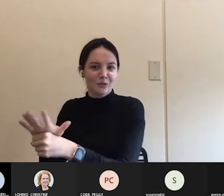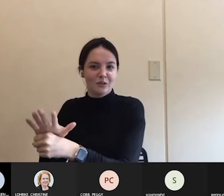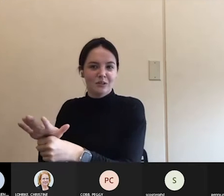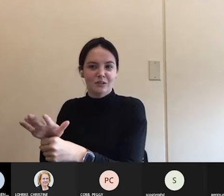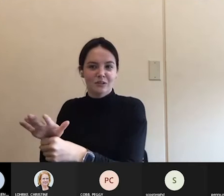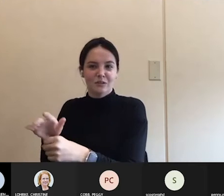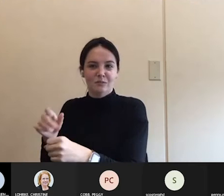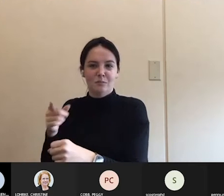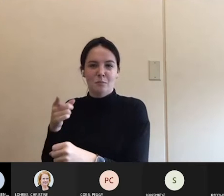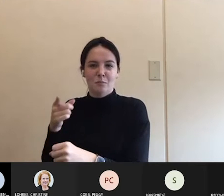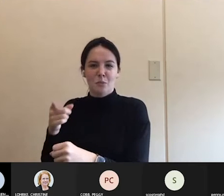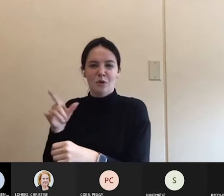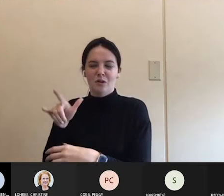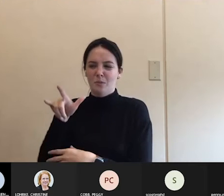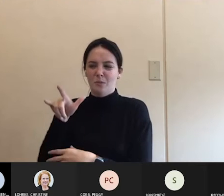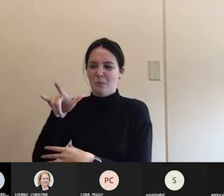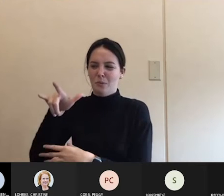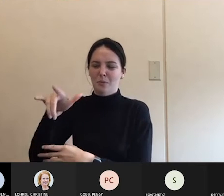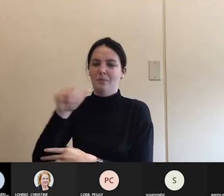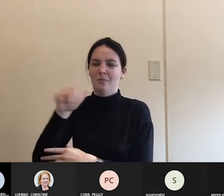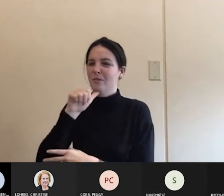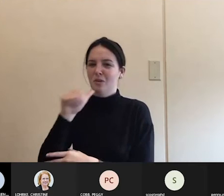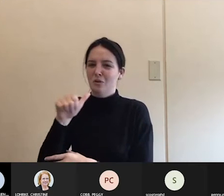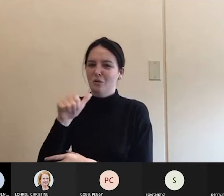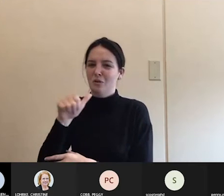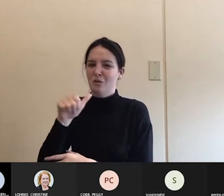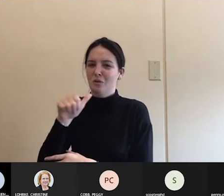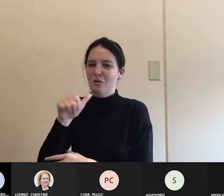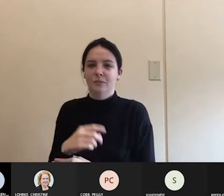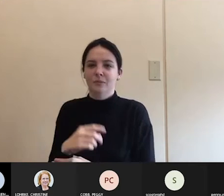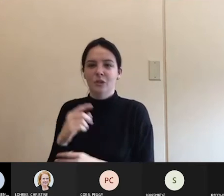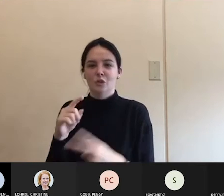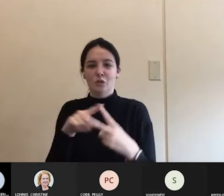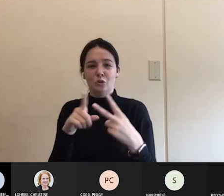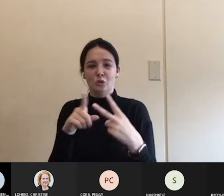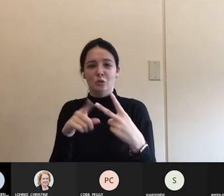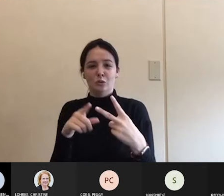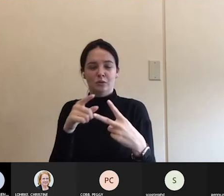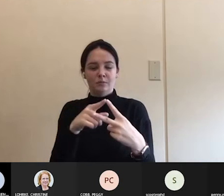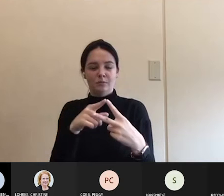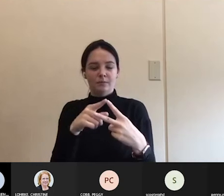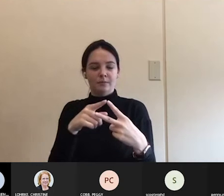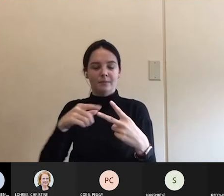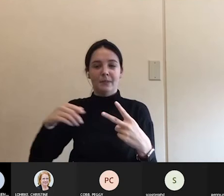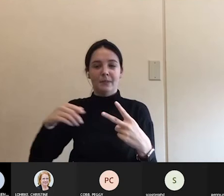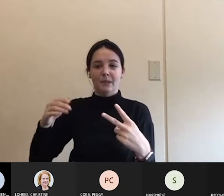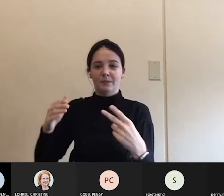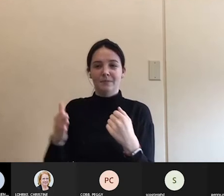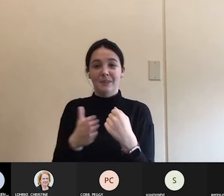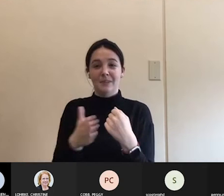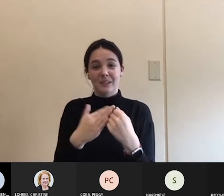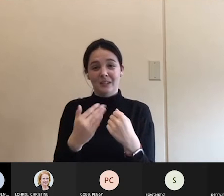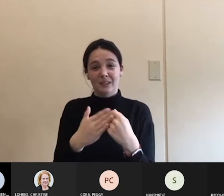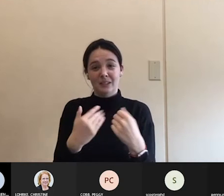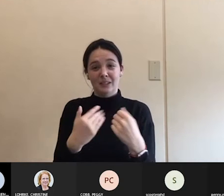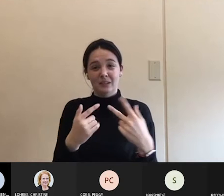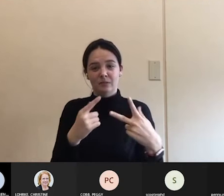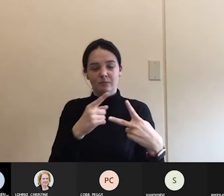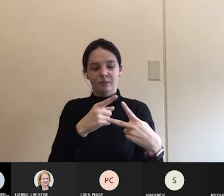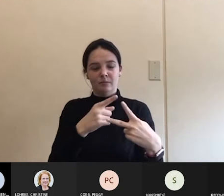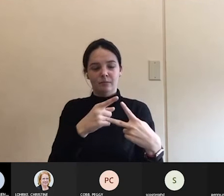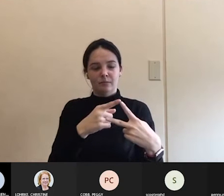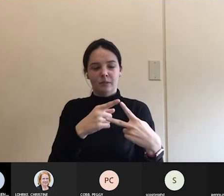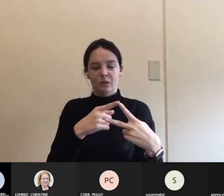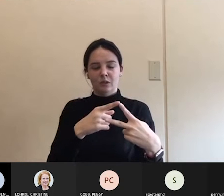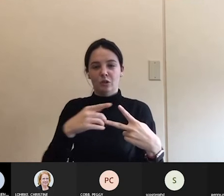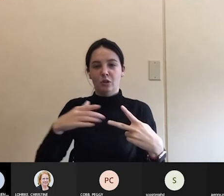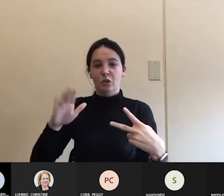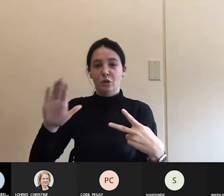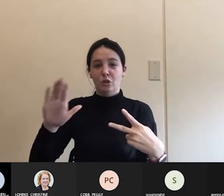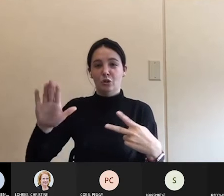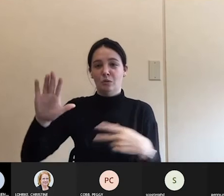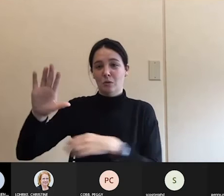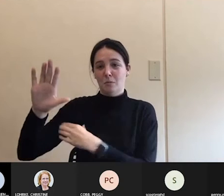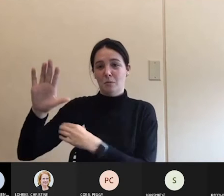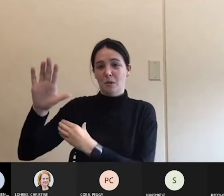now, there's 2 ways you can launch this. The easiest way is to put it under your armpit and simply launch it.